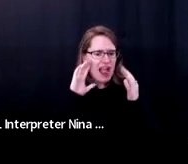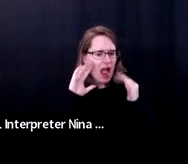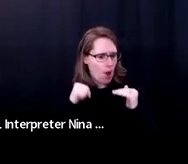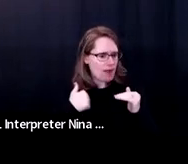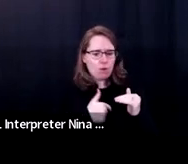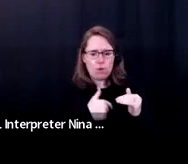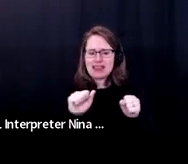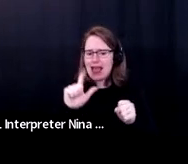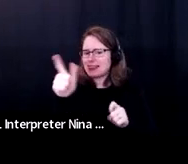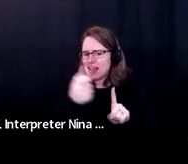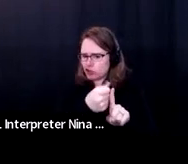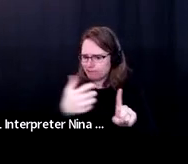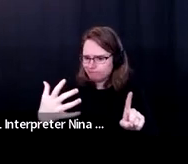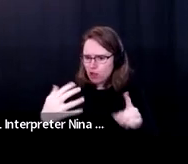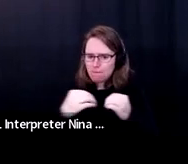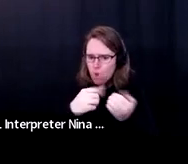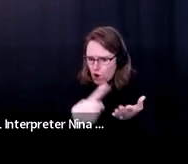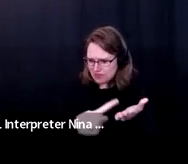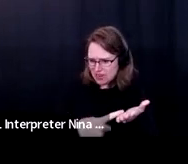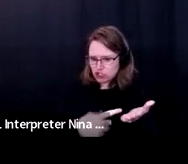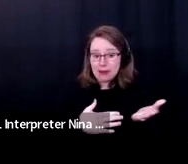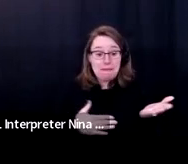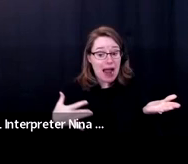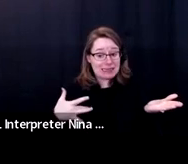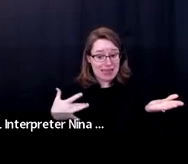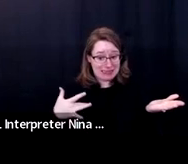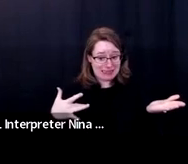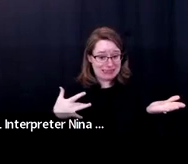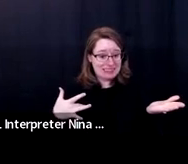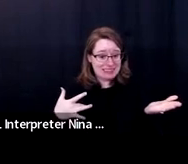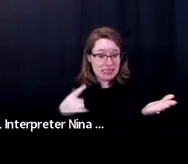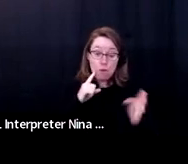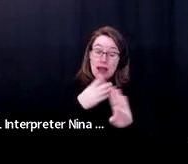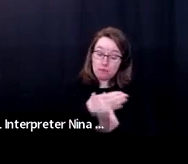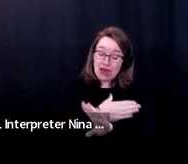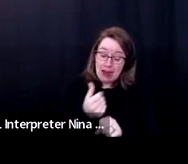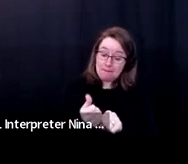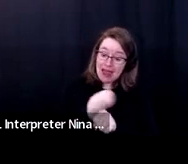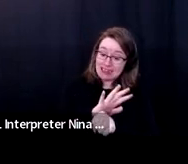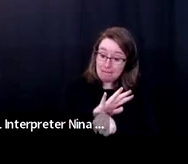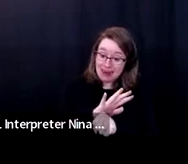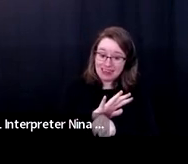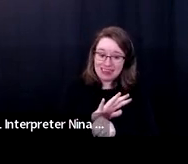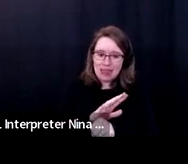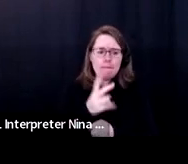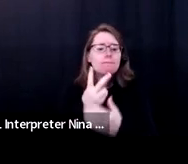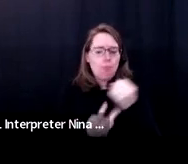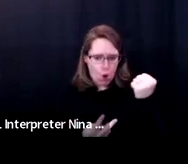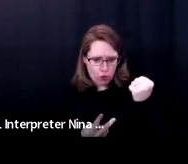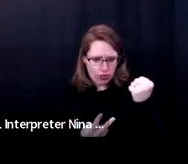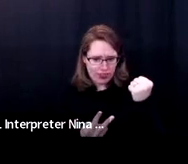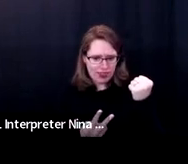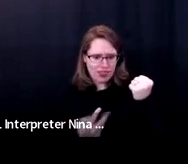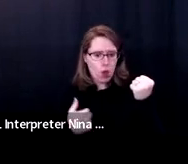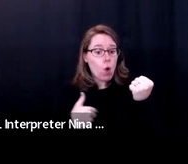time on it at some point. My sense is, and this was pre-pandemic, was it's a both and. We